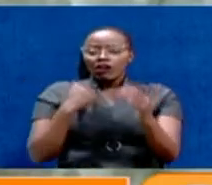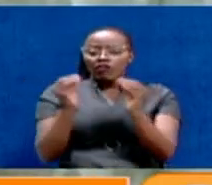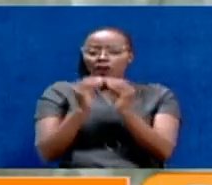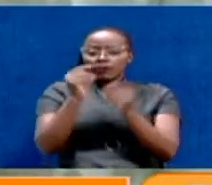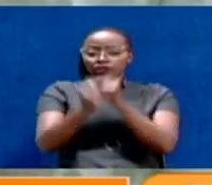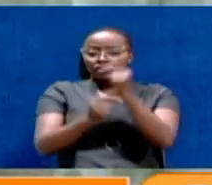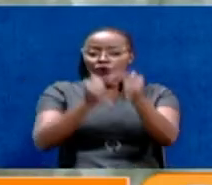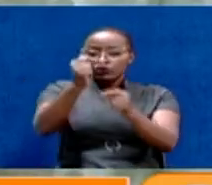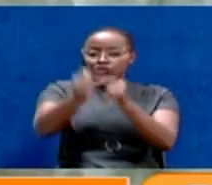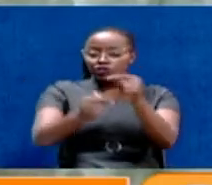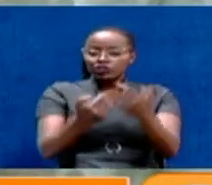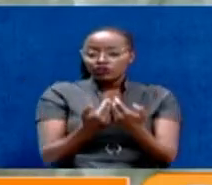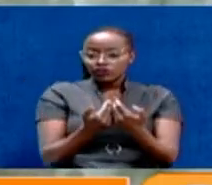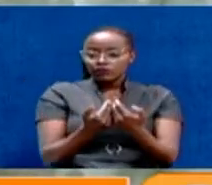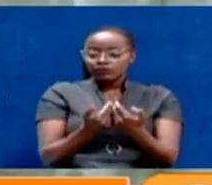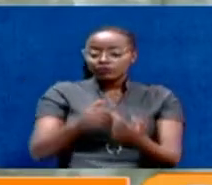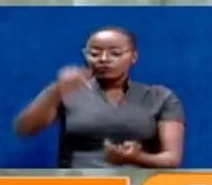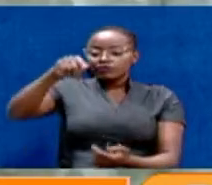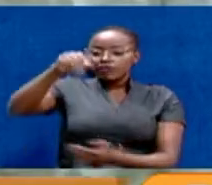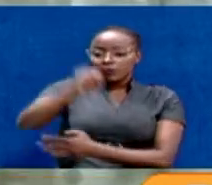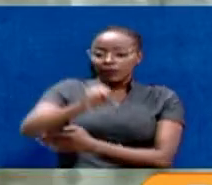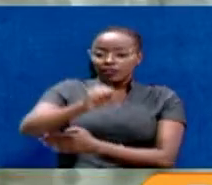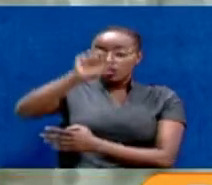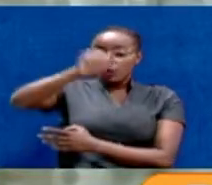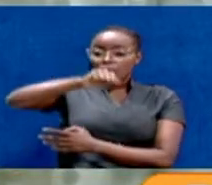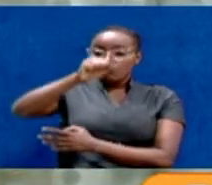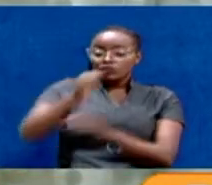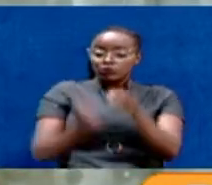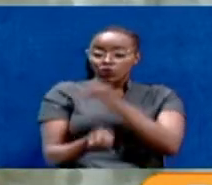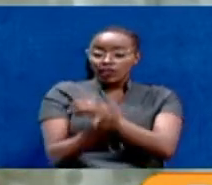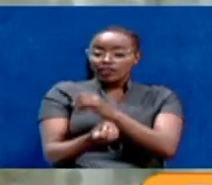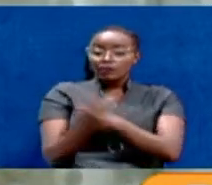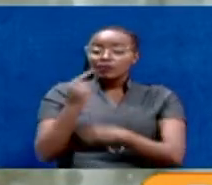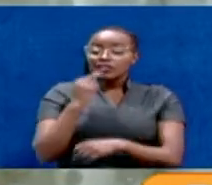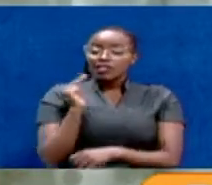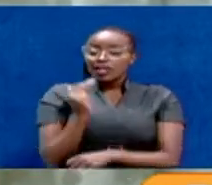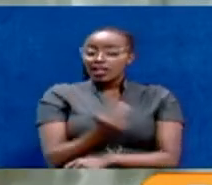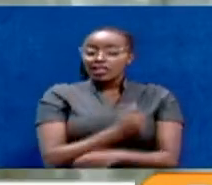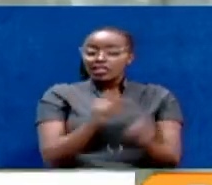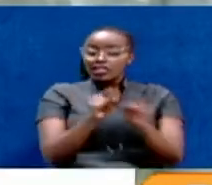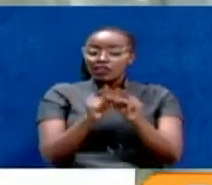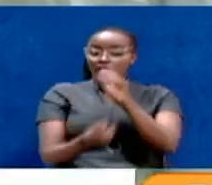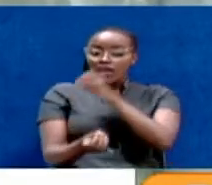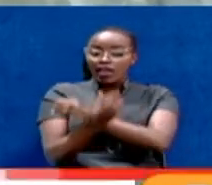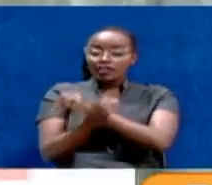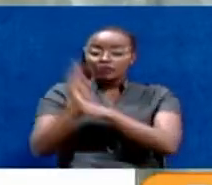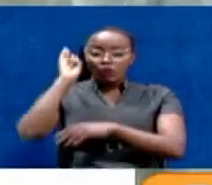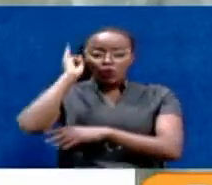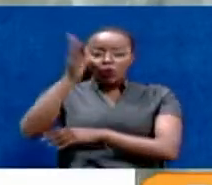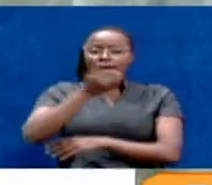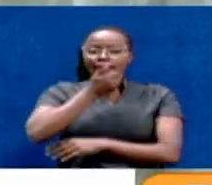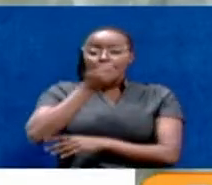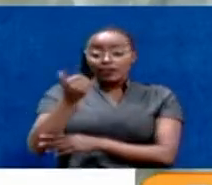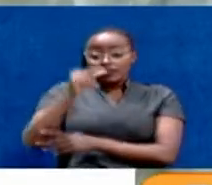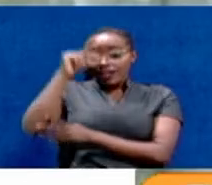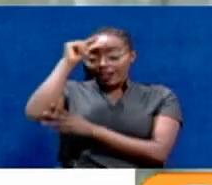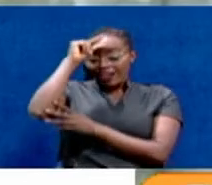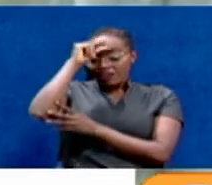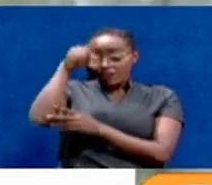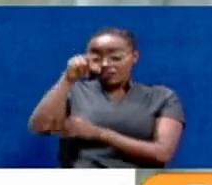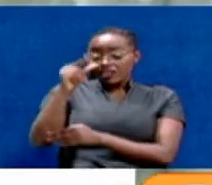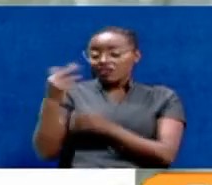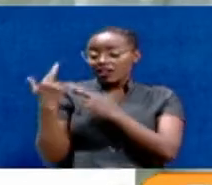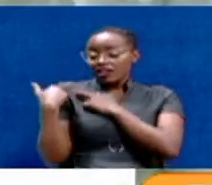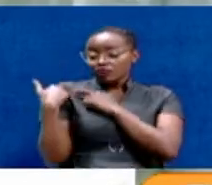meetings, and Madam PS, she can also explain and tell us, and we'll explain more better that the government is the one